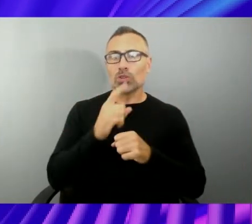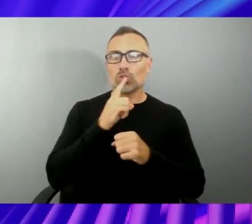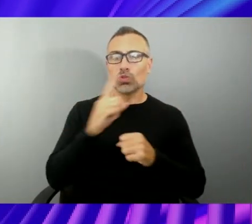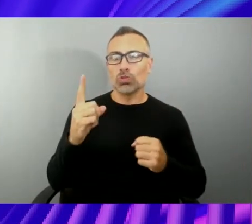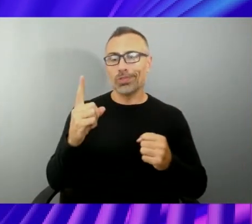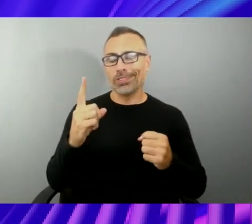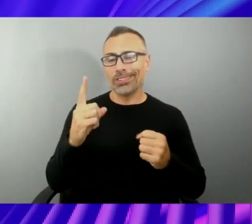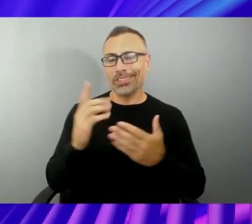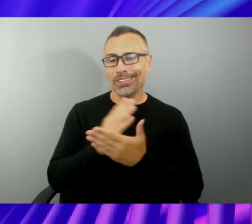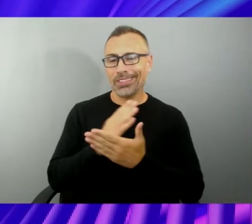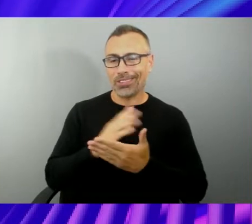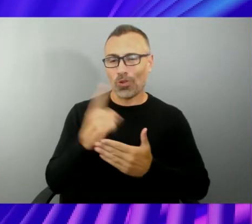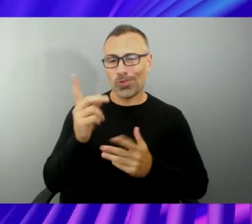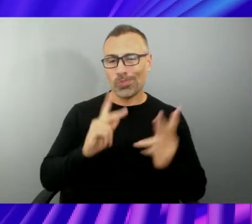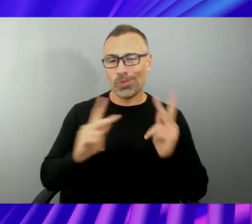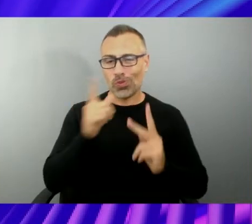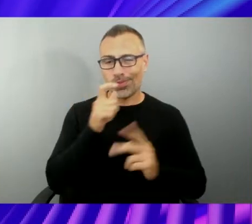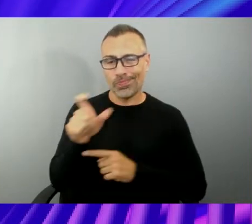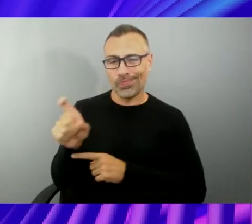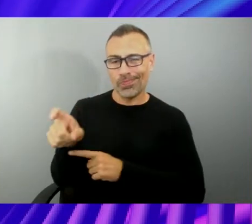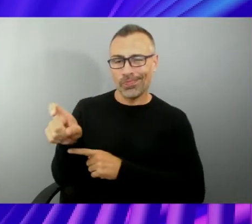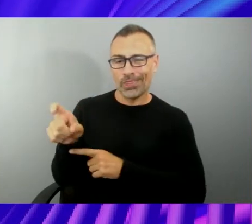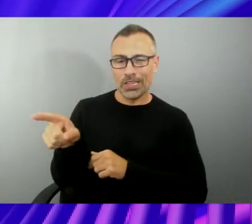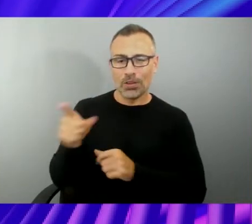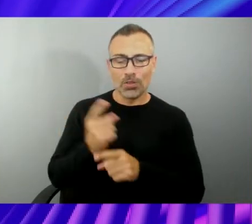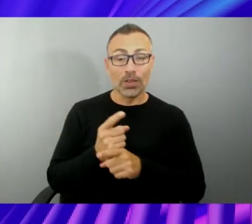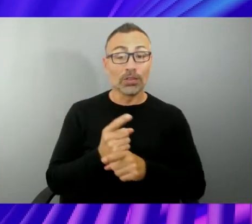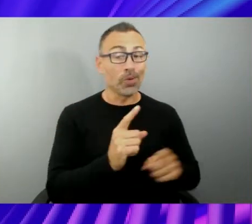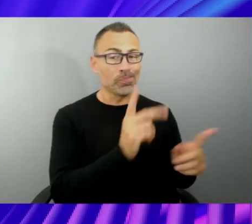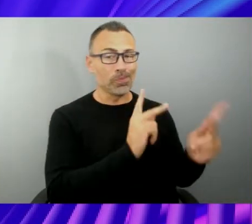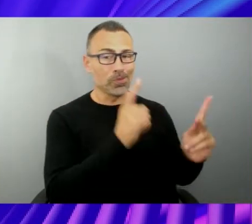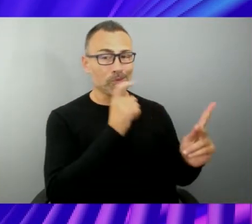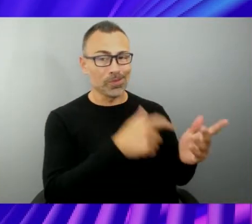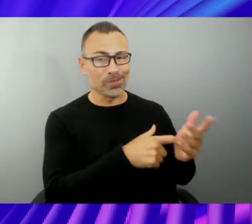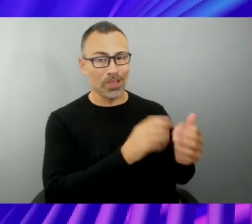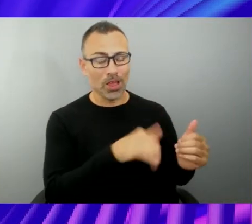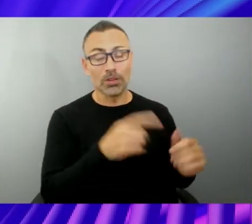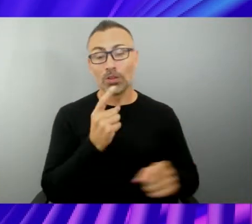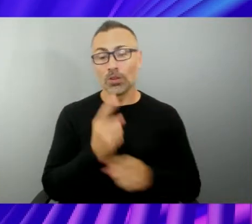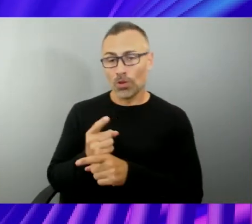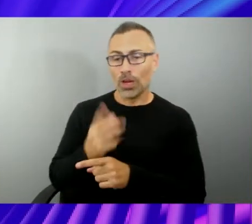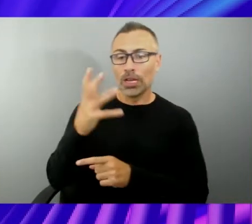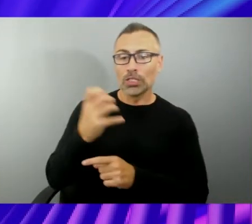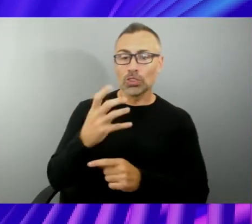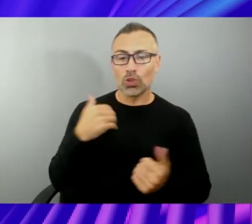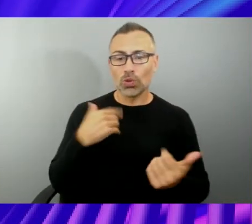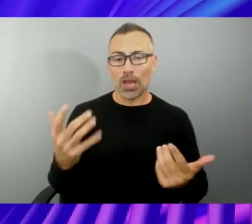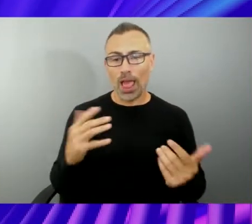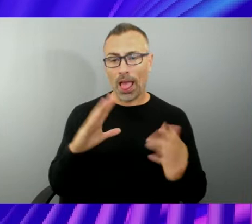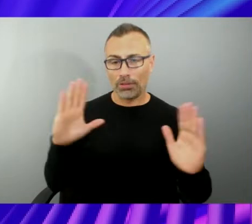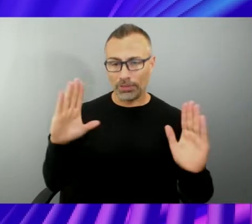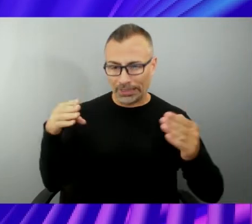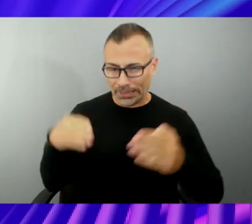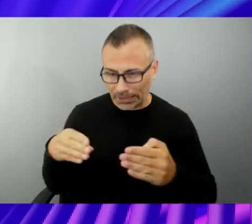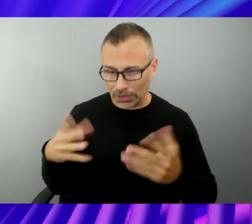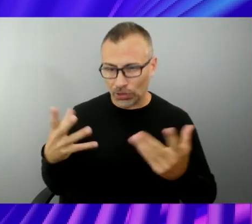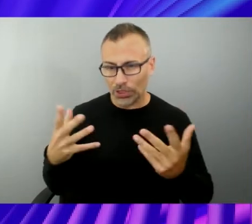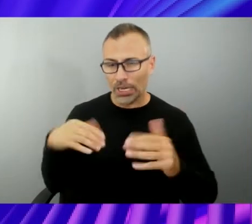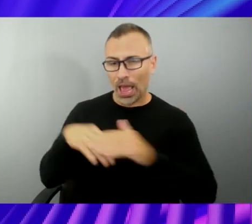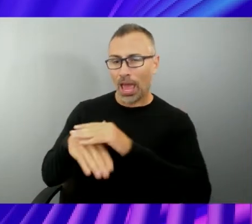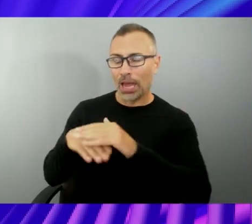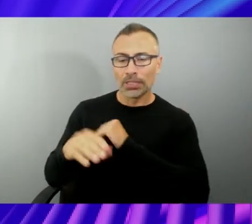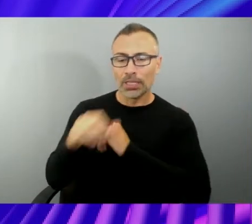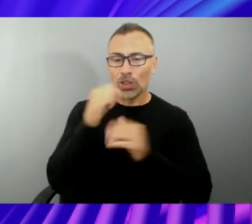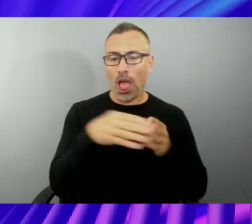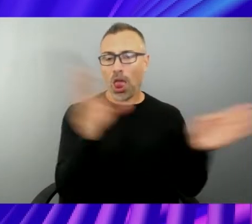needed. With the people, Yeah. Each person that's You wanted to basically persona-centric access, right? Yeah. You don't want to open it to all people. If some people